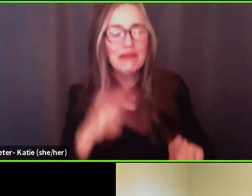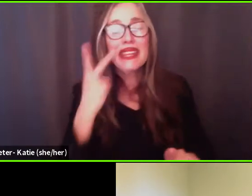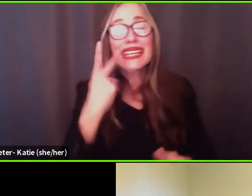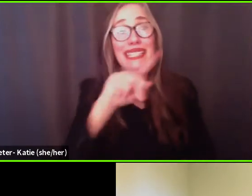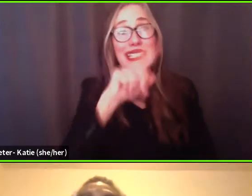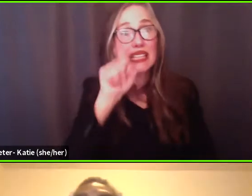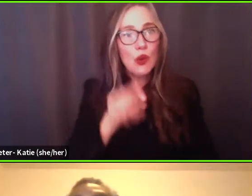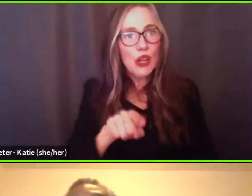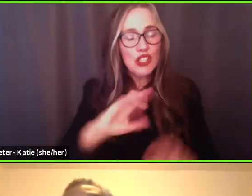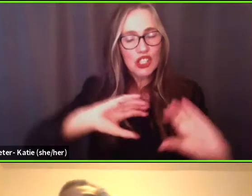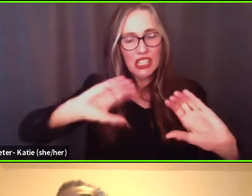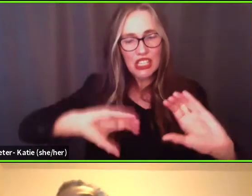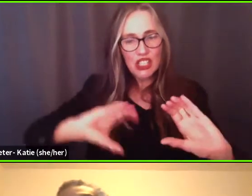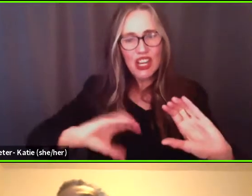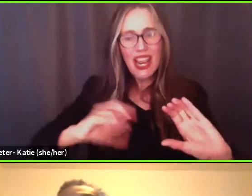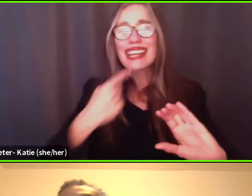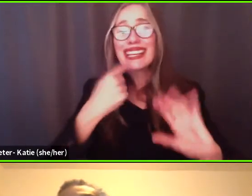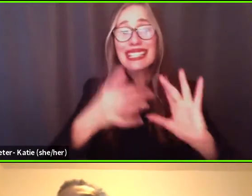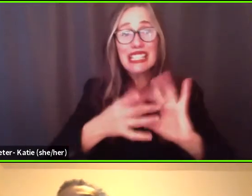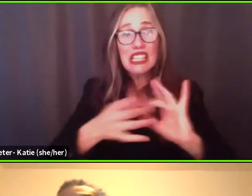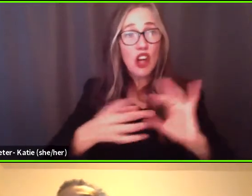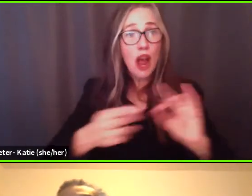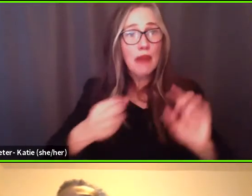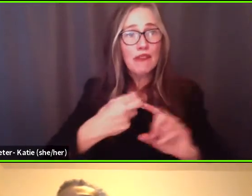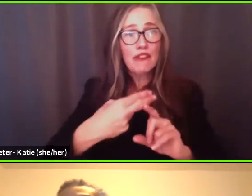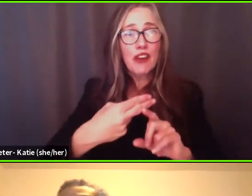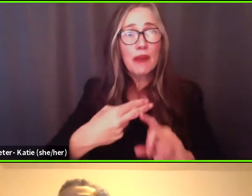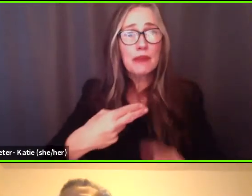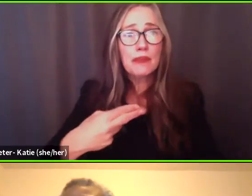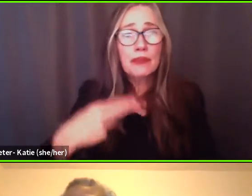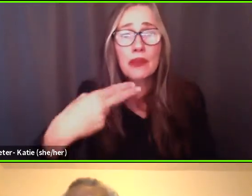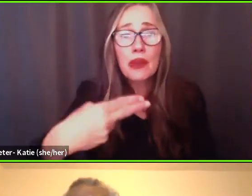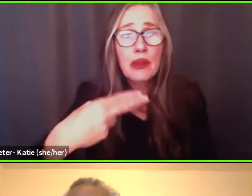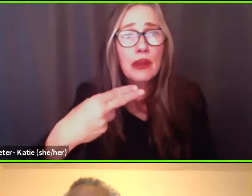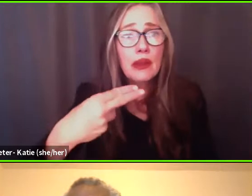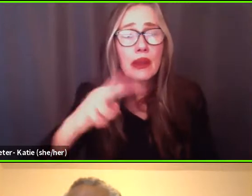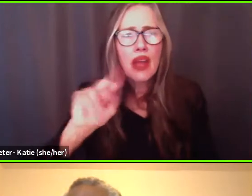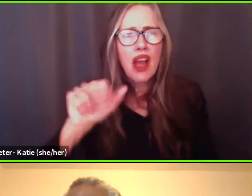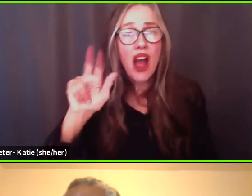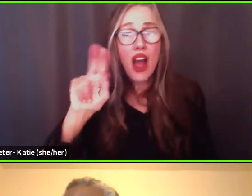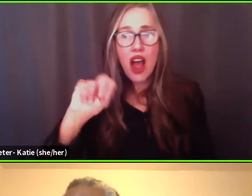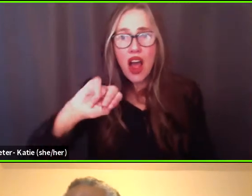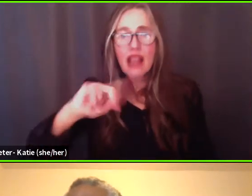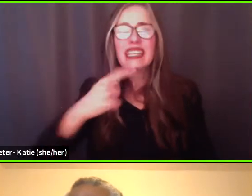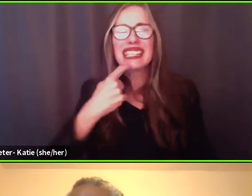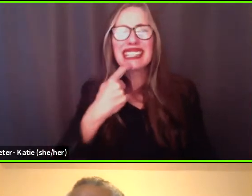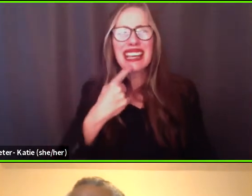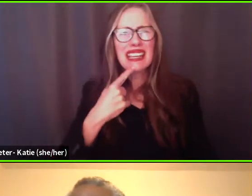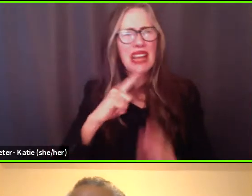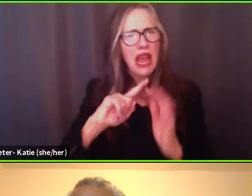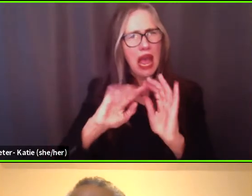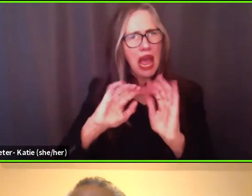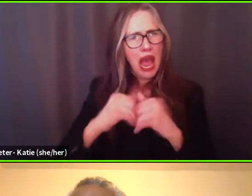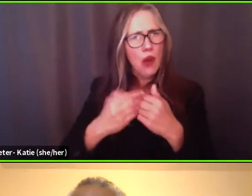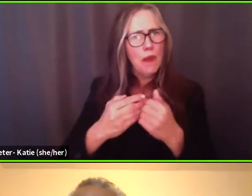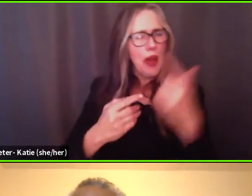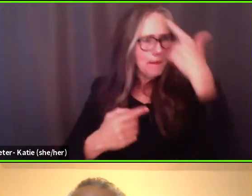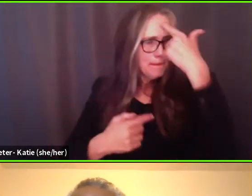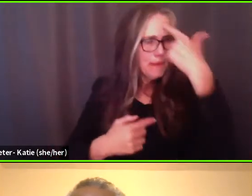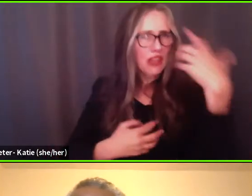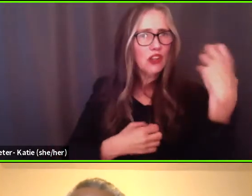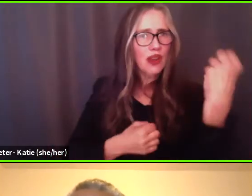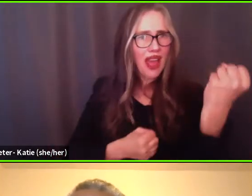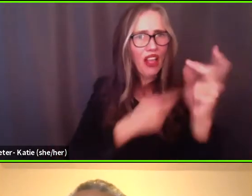really important uh ideas about the intersection between eugenics and mental health care uh in yesterday's session